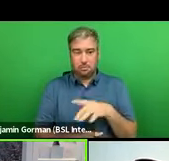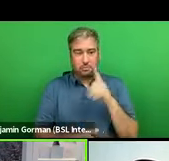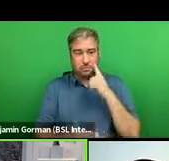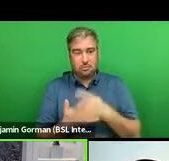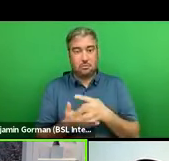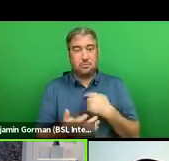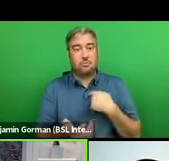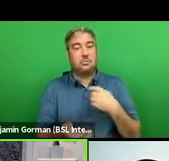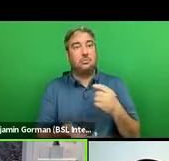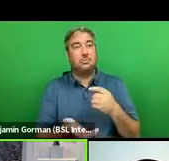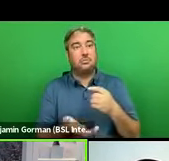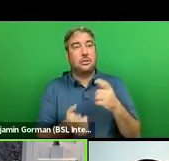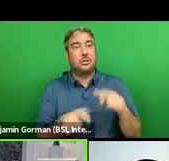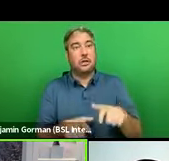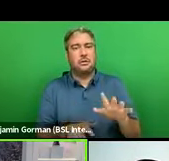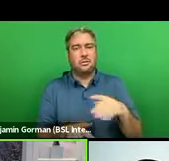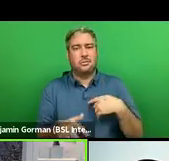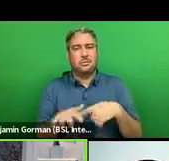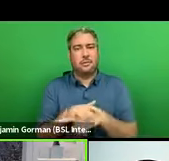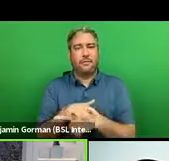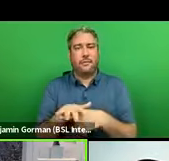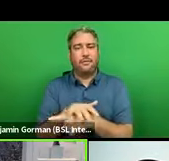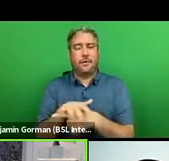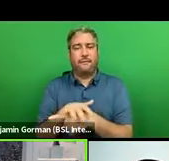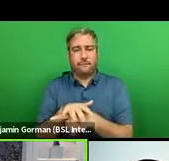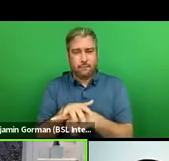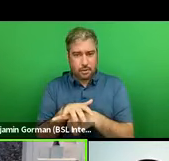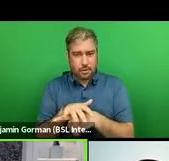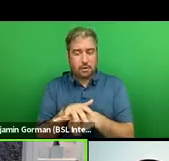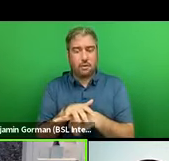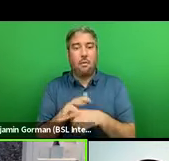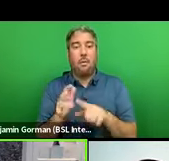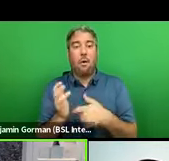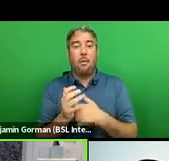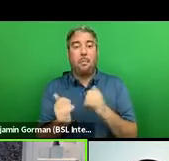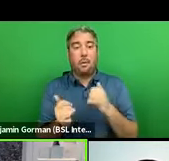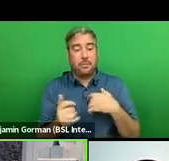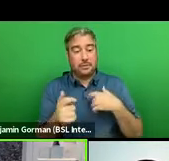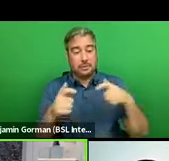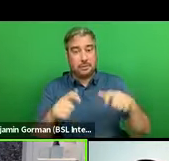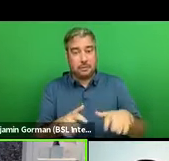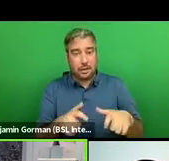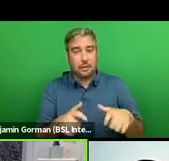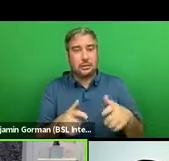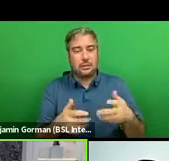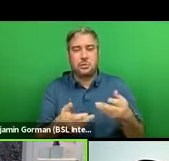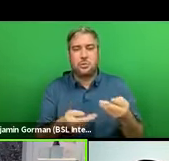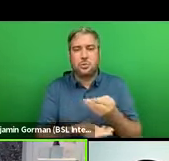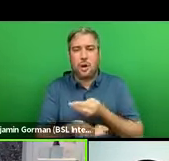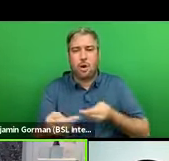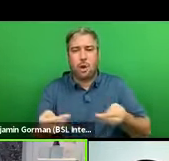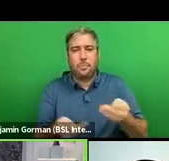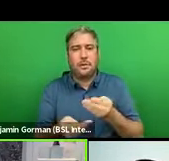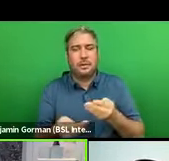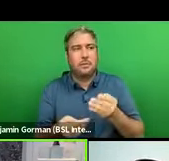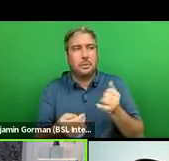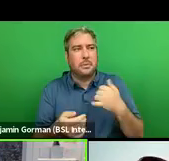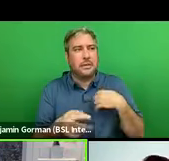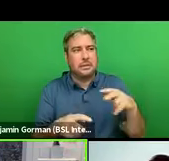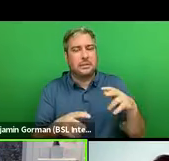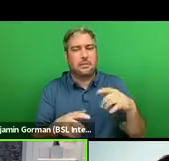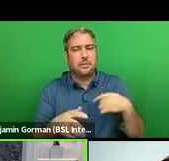socioeconomically, and then they might choose to migrate away from those places or have other, you know, other ways of adapting to changes over time.